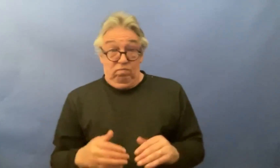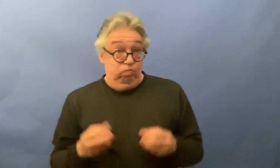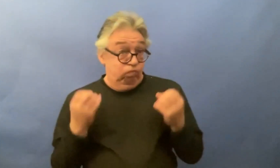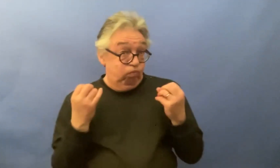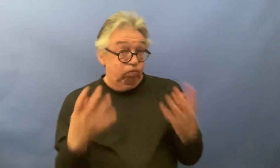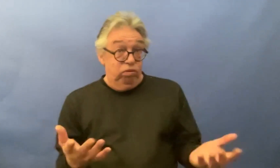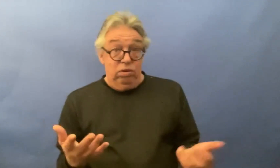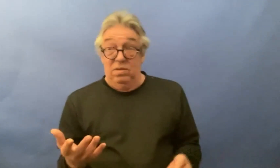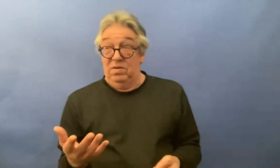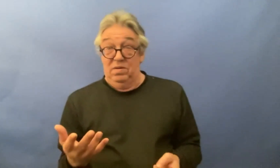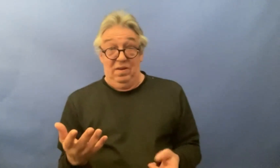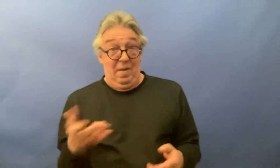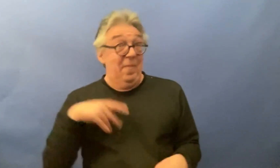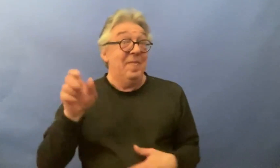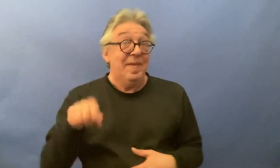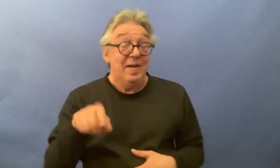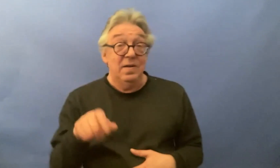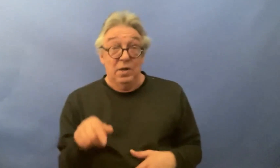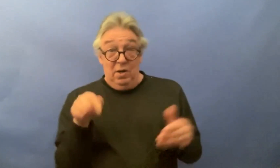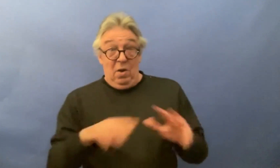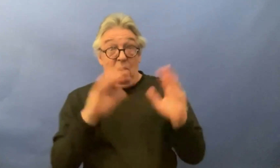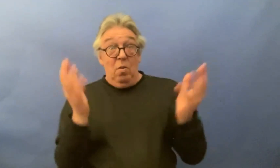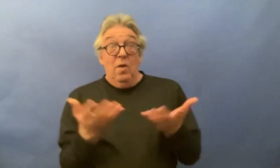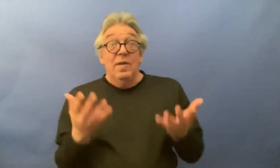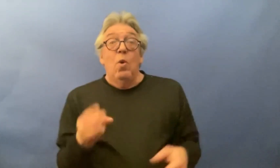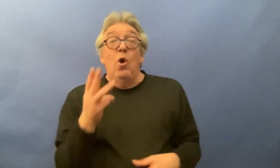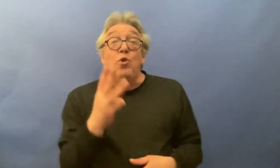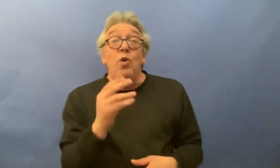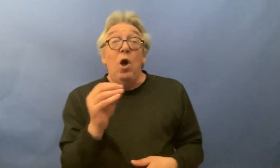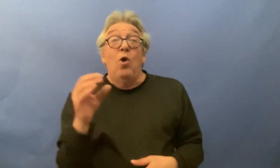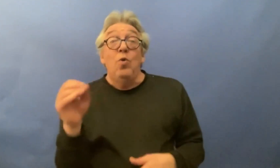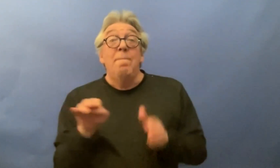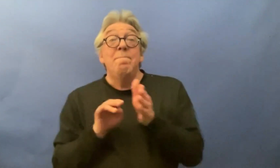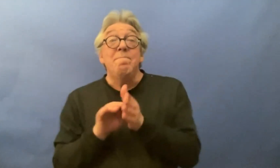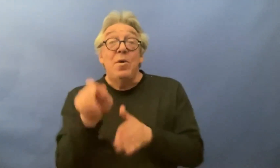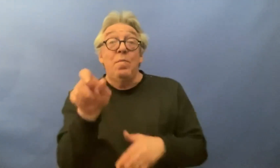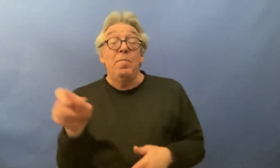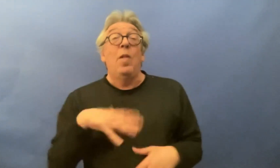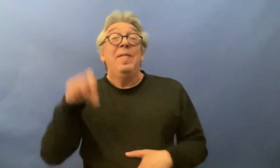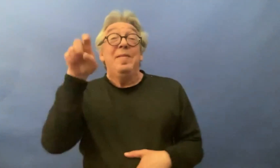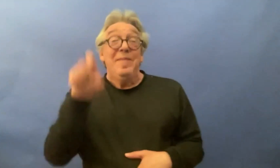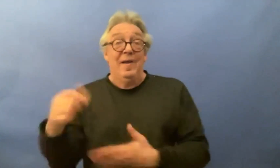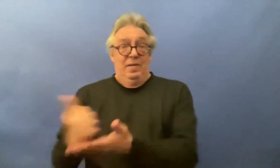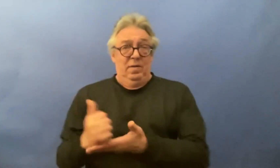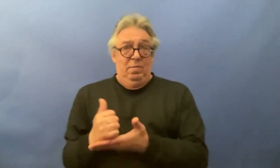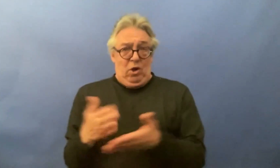Almost 300 million are in need of humanitarian assistance by now. And